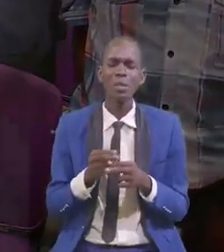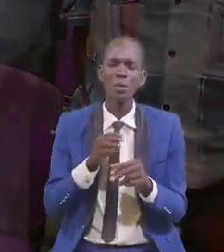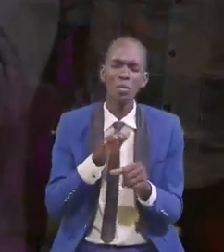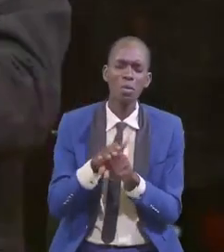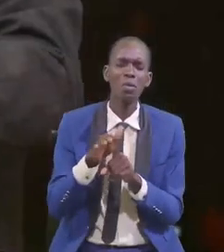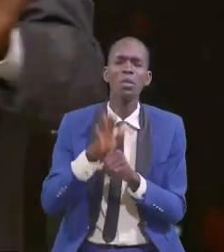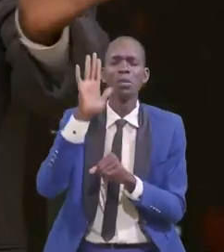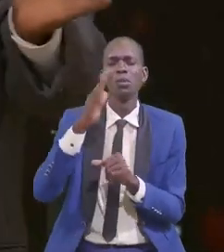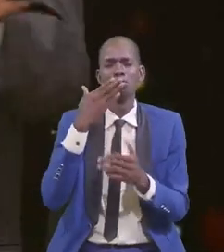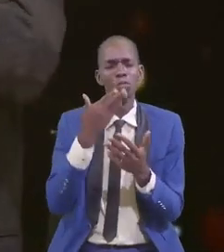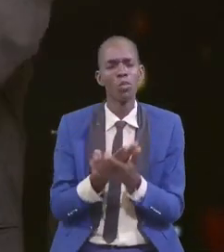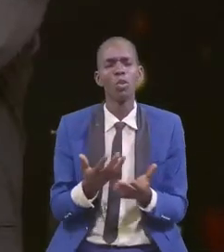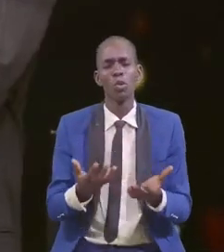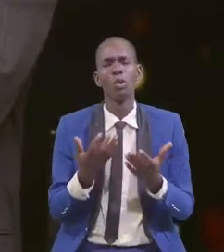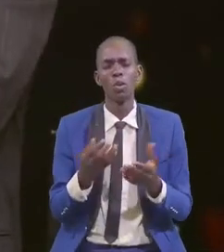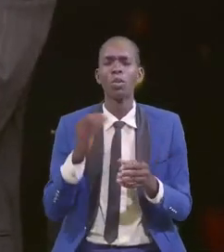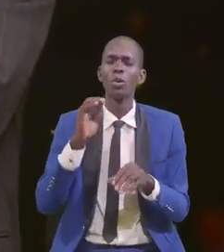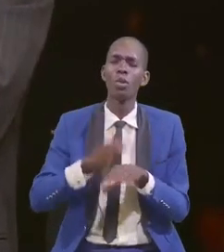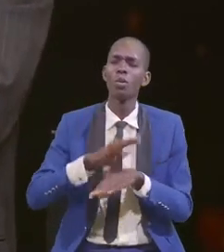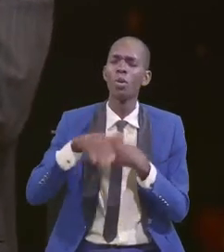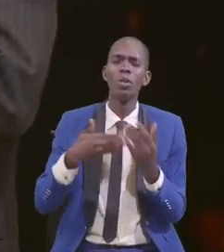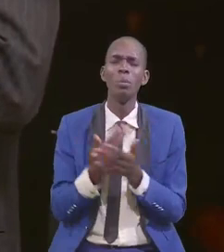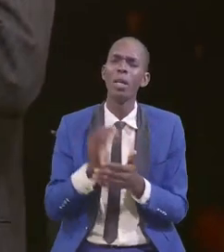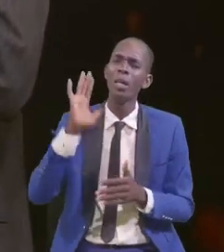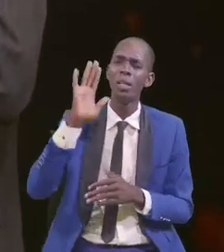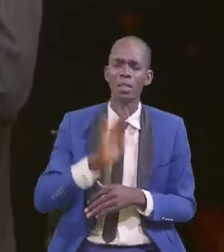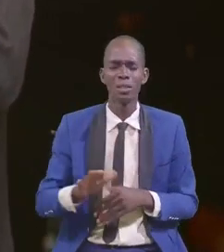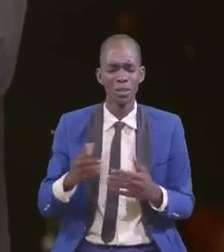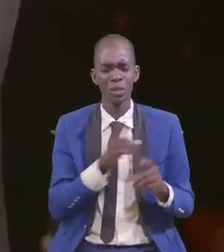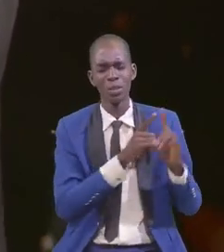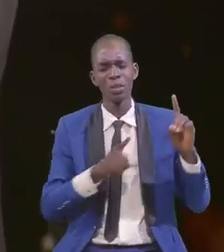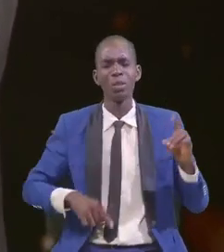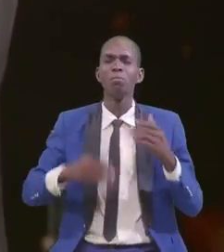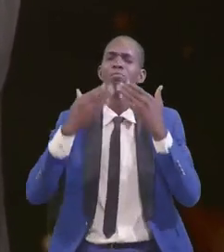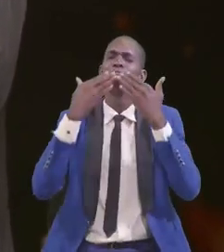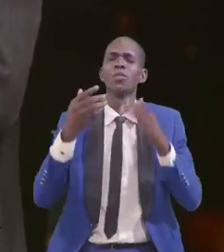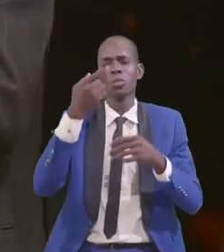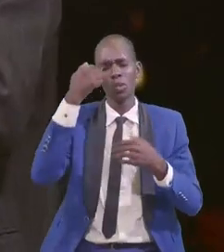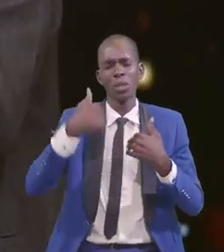Fulfill your good desires on all your children, Lord. Thank you, because we know you